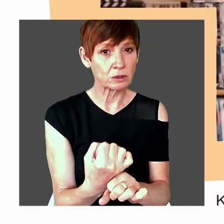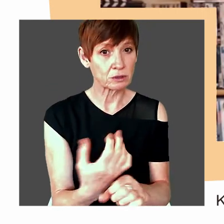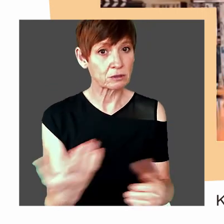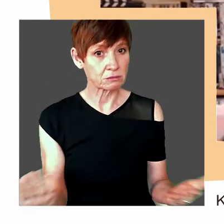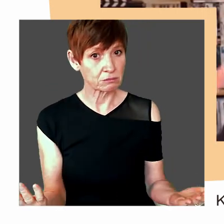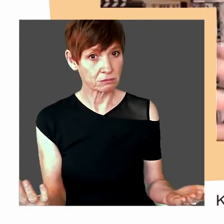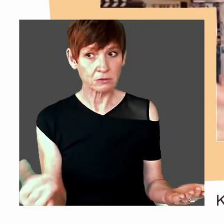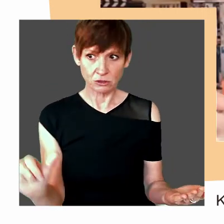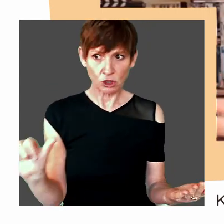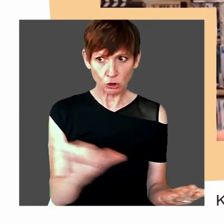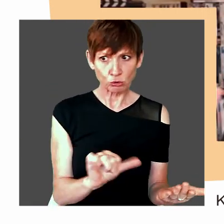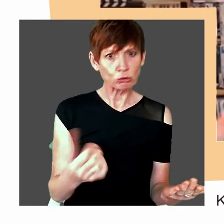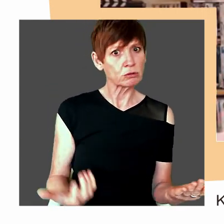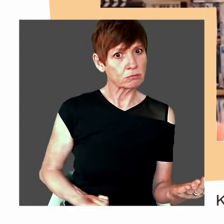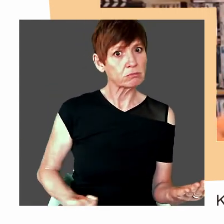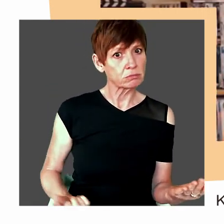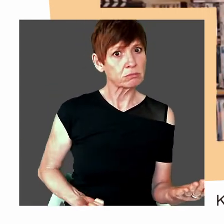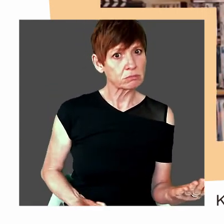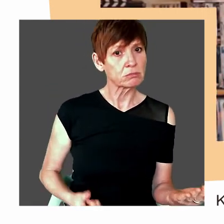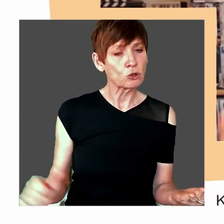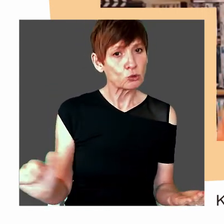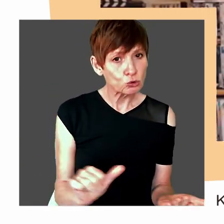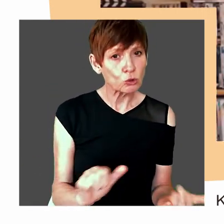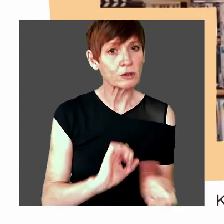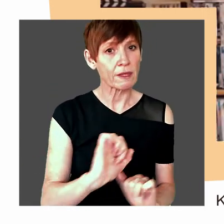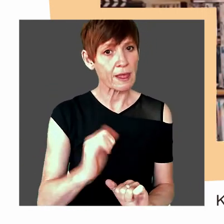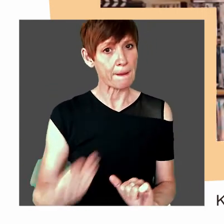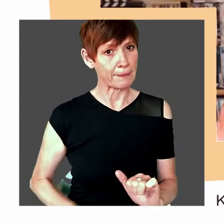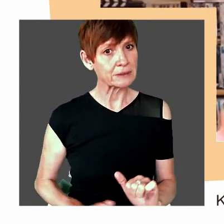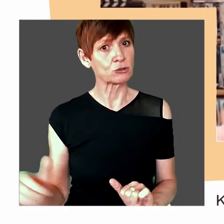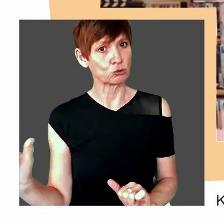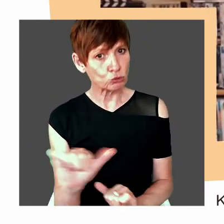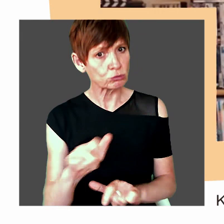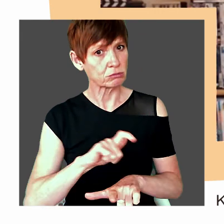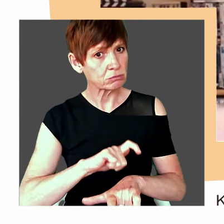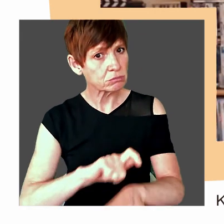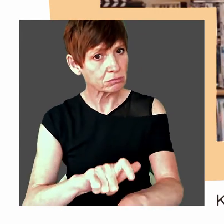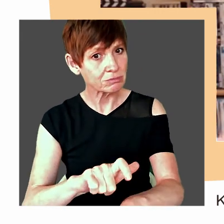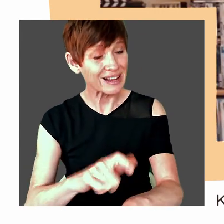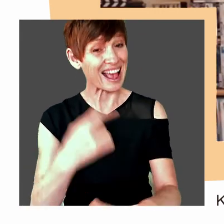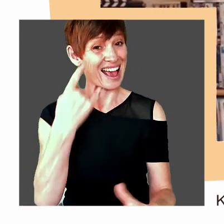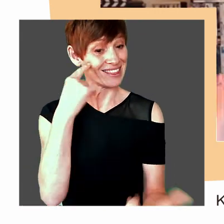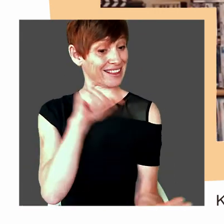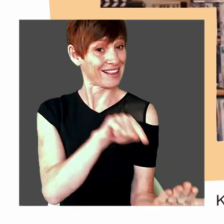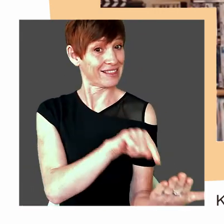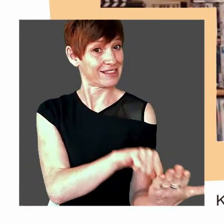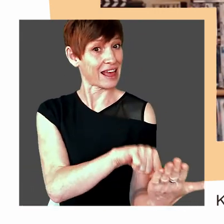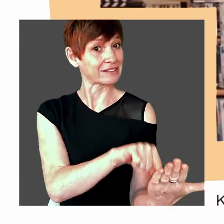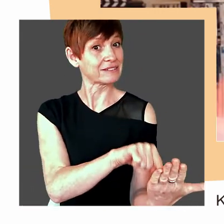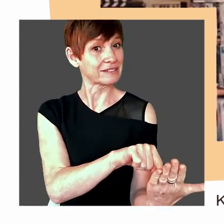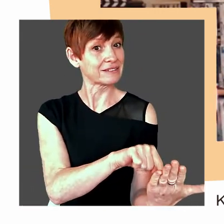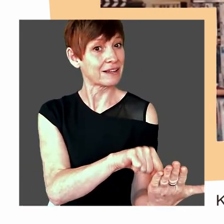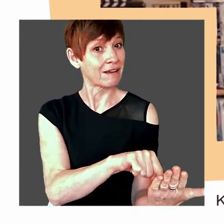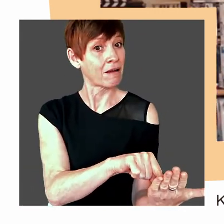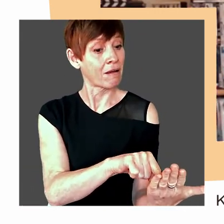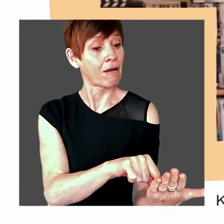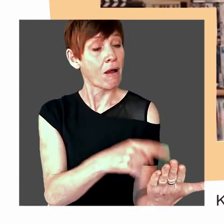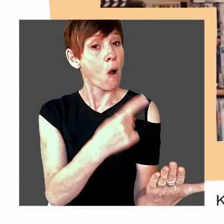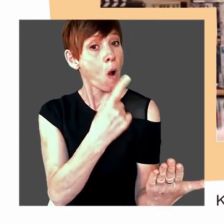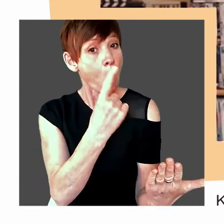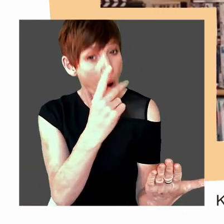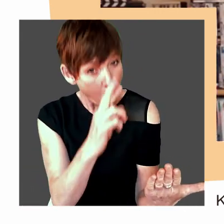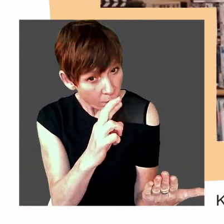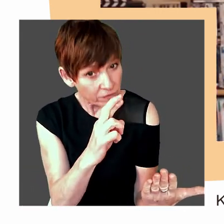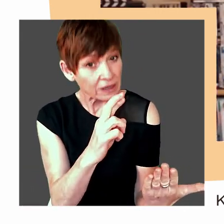and can continue to run their businesses. And I think with that, we will start to see the kind of possibility opening up for